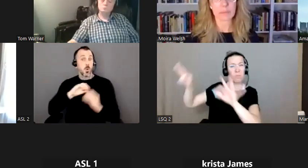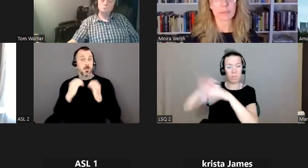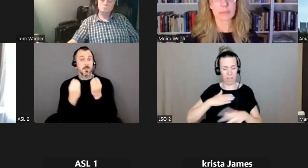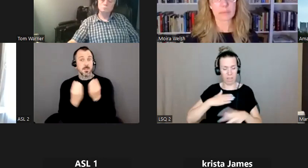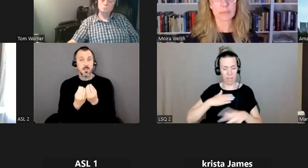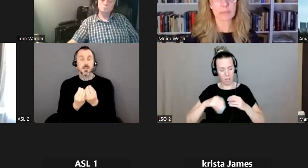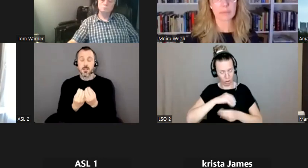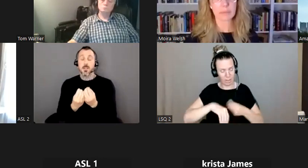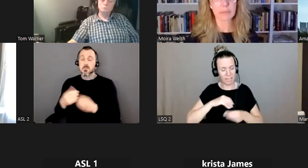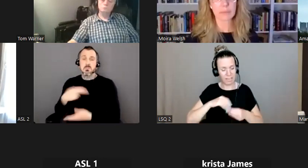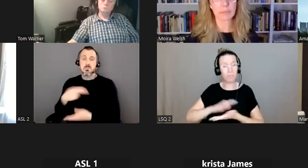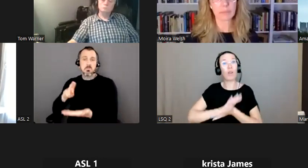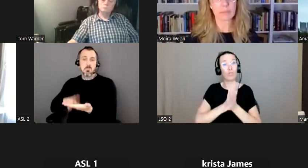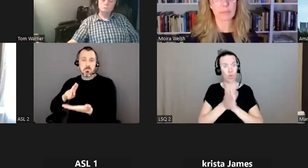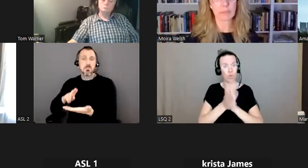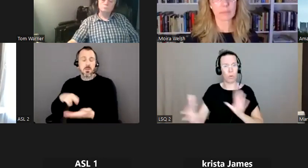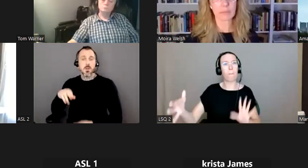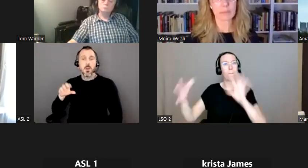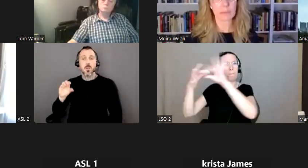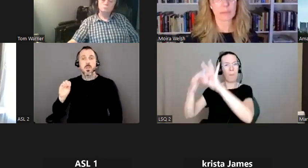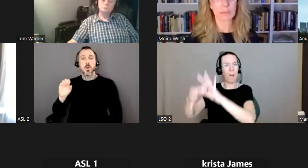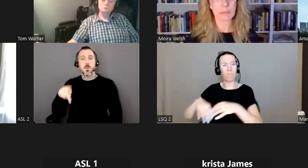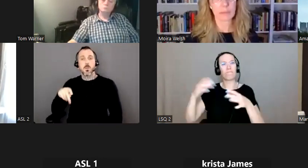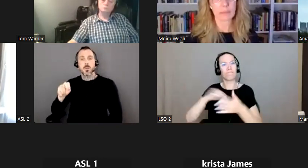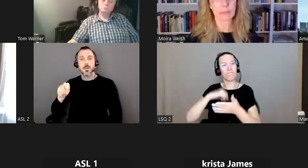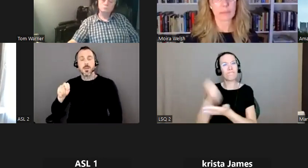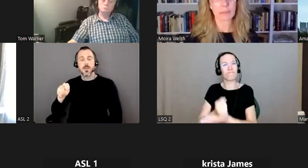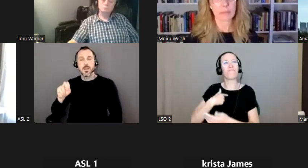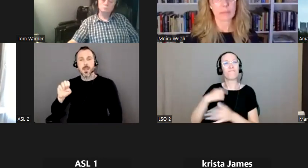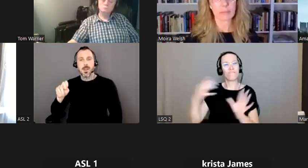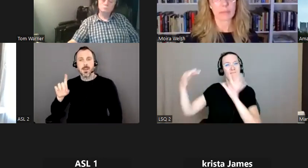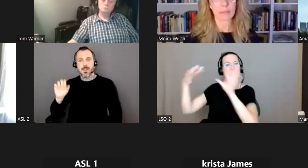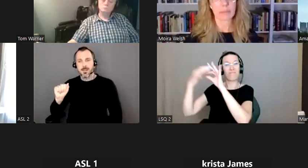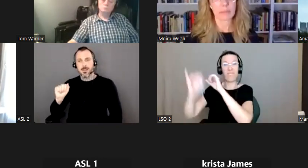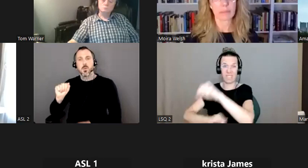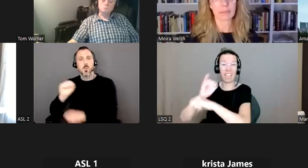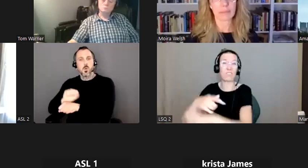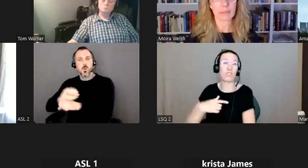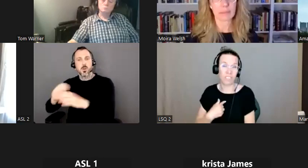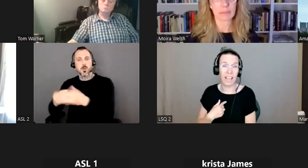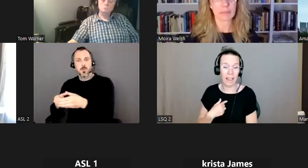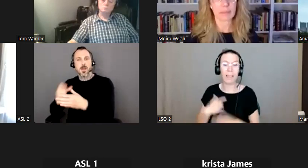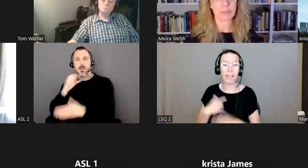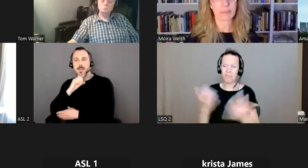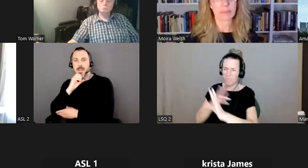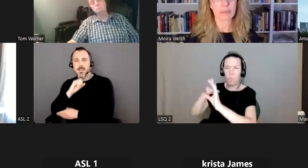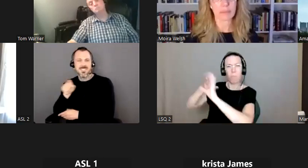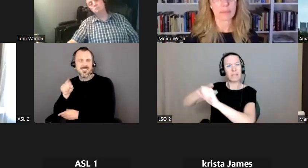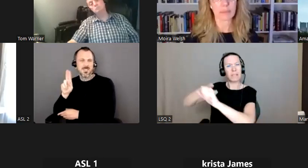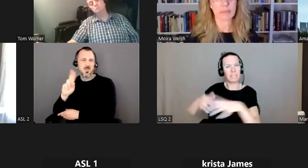open-ended working group on aging, that you know, we were supporting, and we were present at in April at the